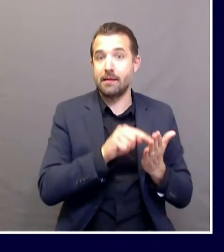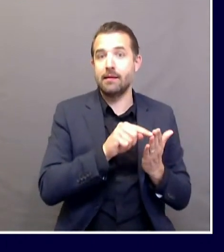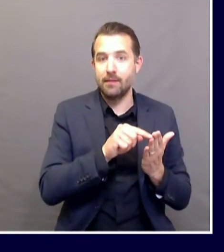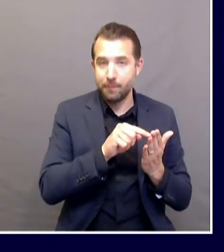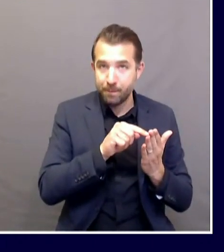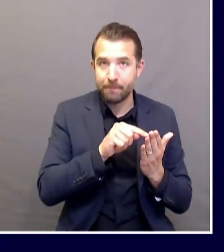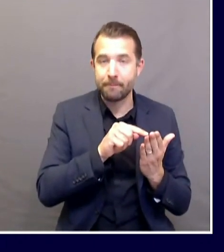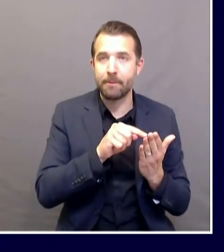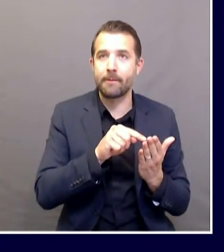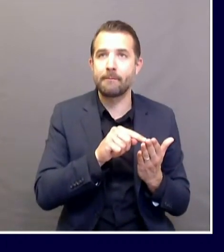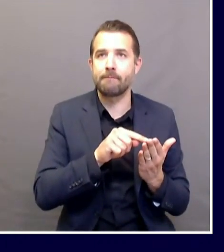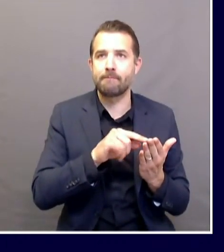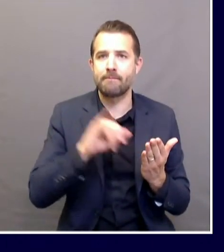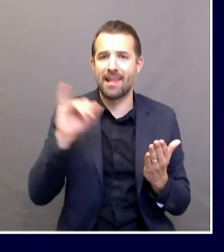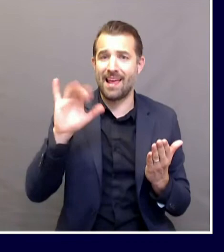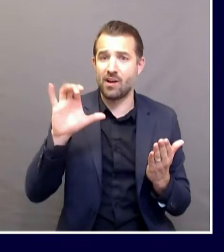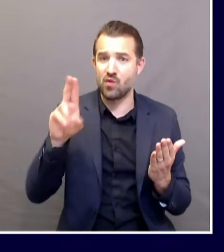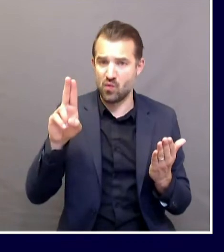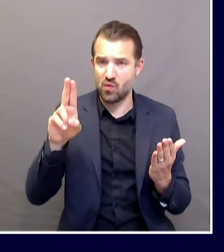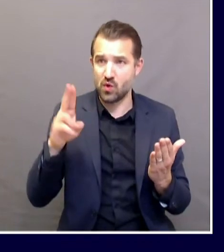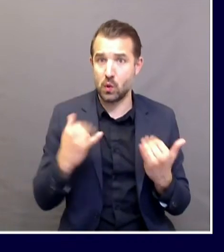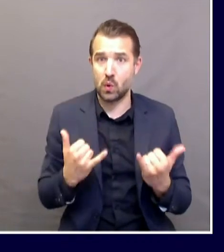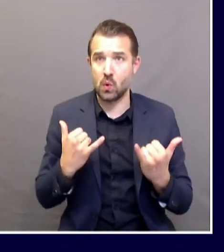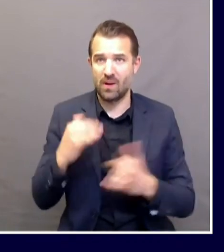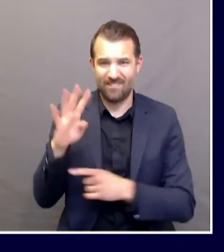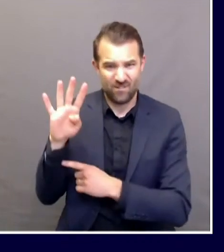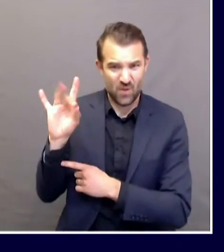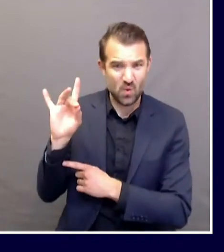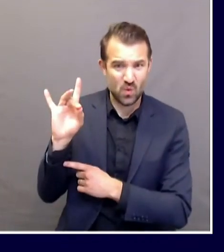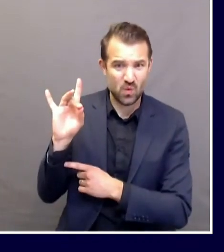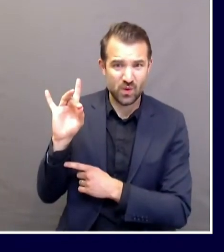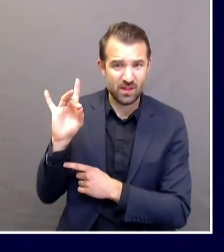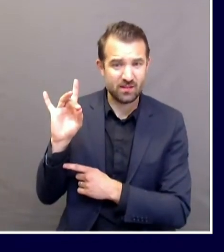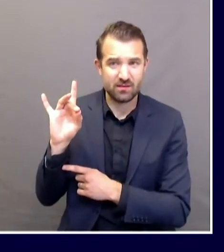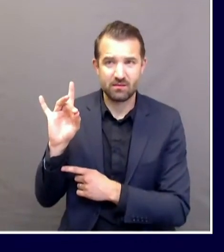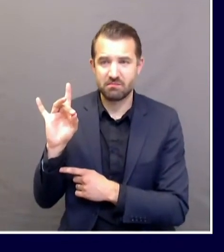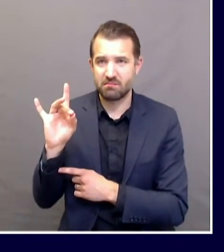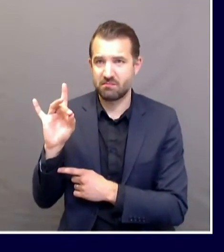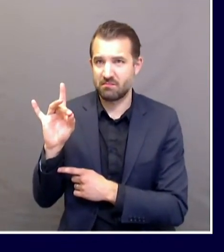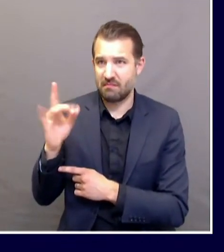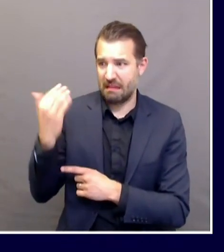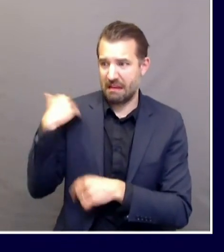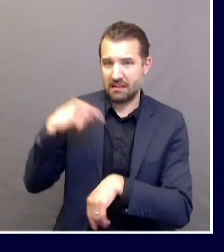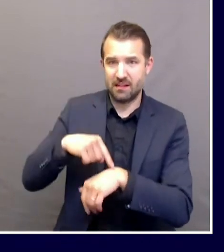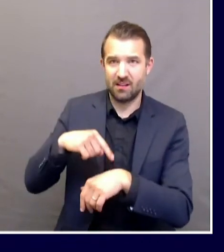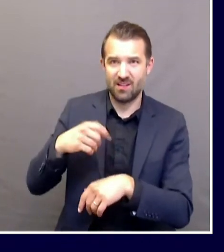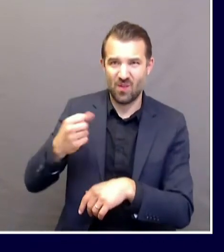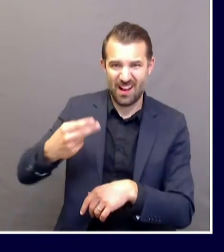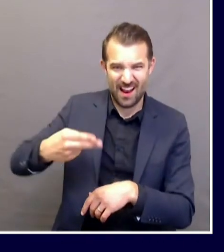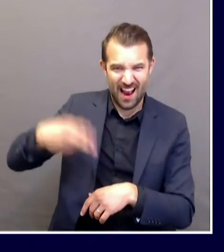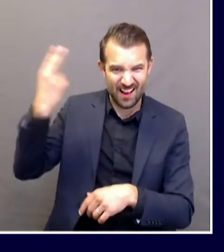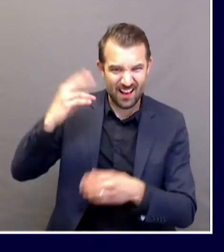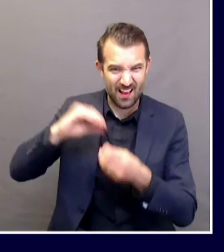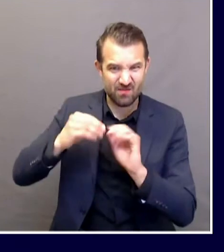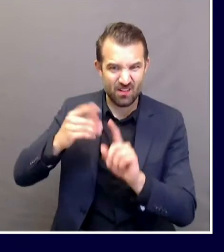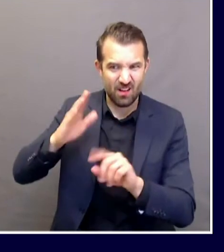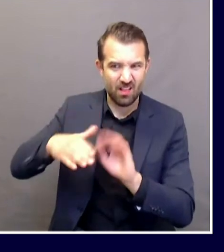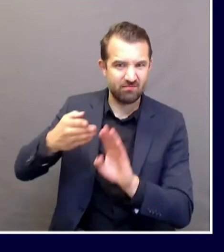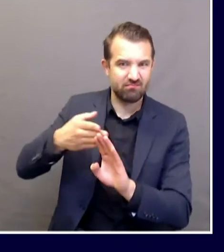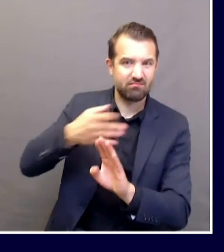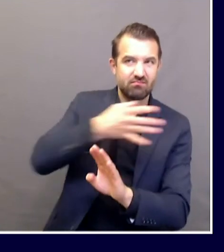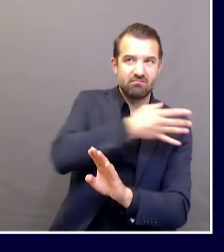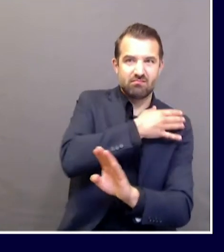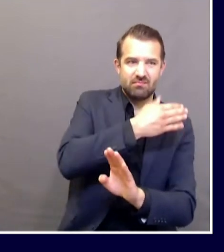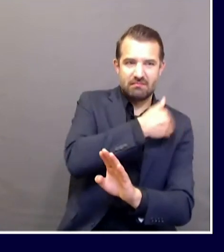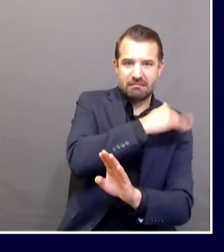the ICU since sometime in around mid to late January, when numbers started falling again. Is it